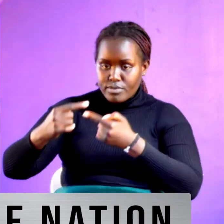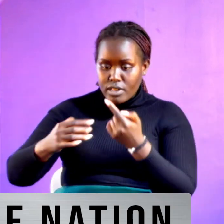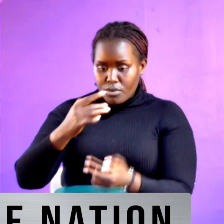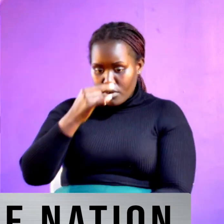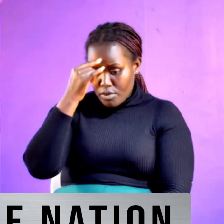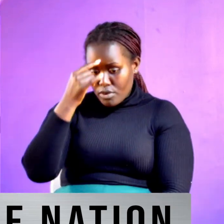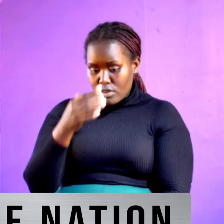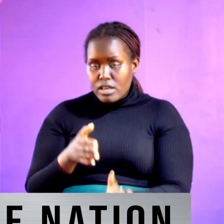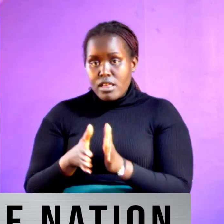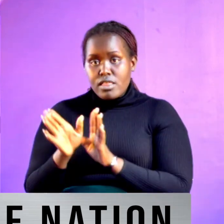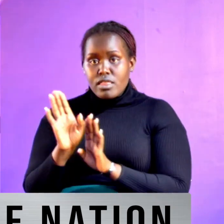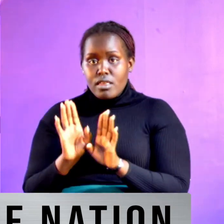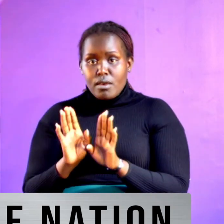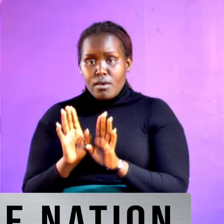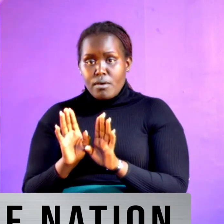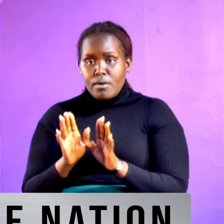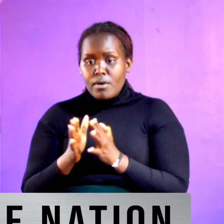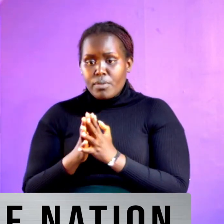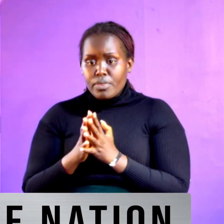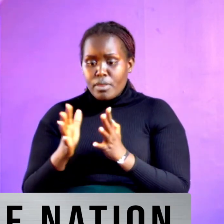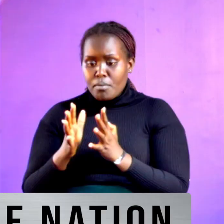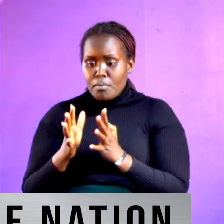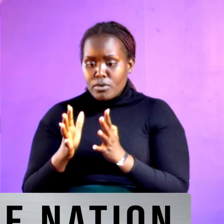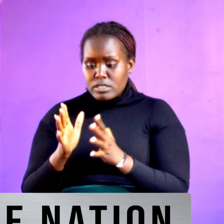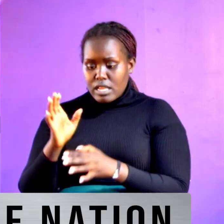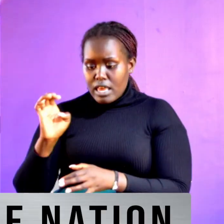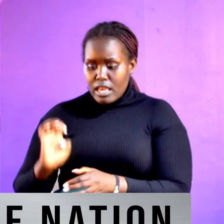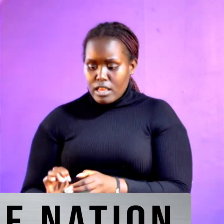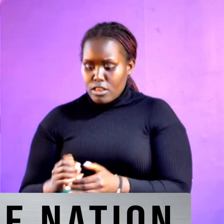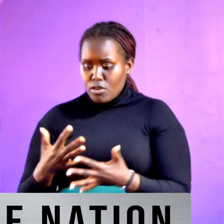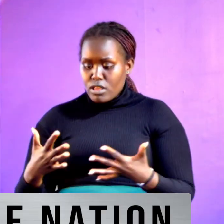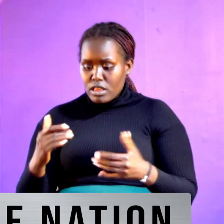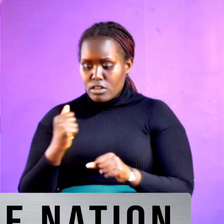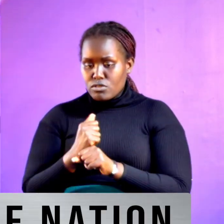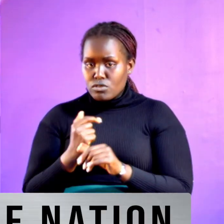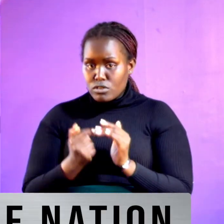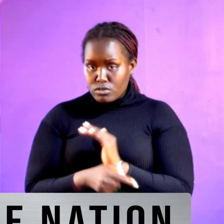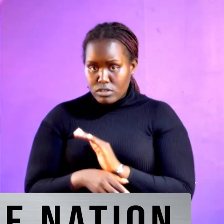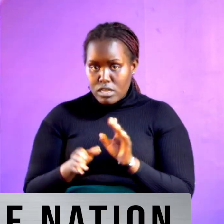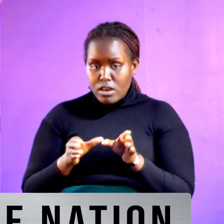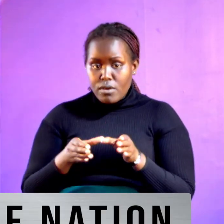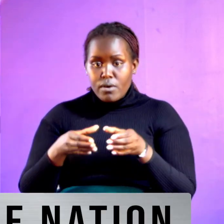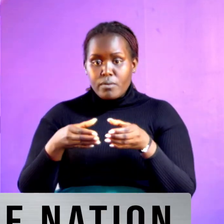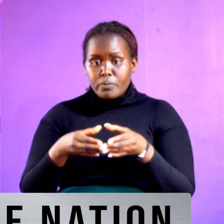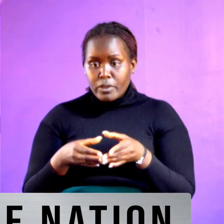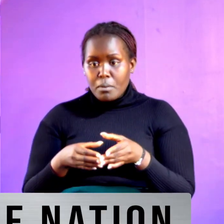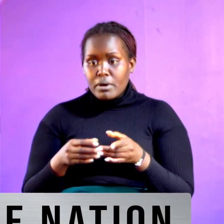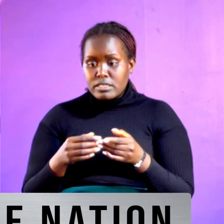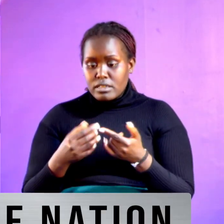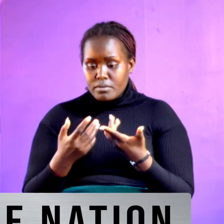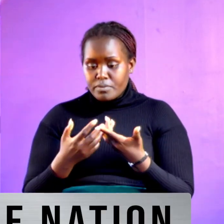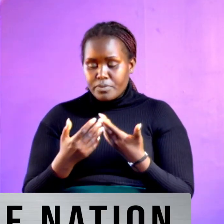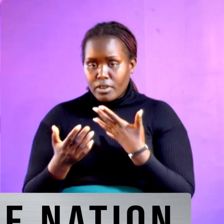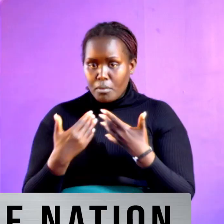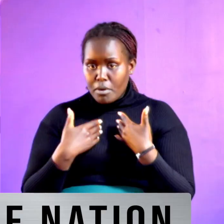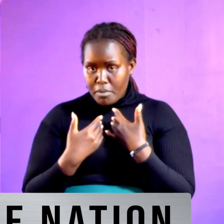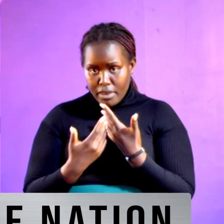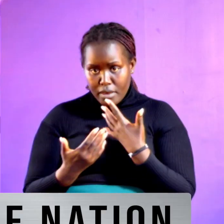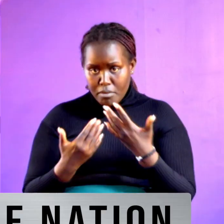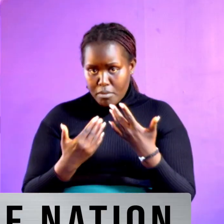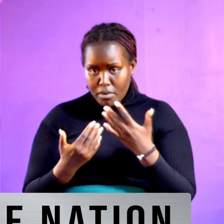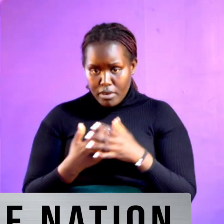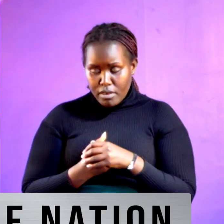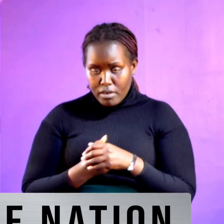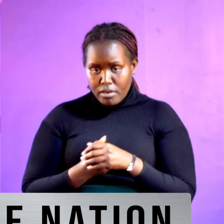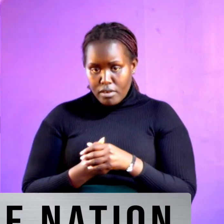the moral thing to do, the most ethical thing to do is if the party is not going through, you know, if the party is not,